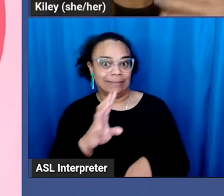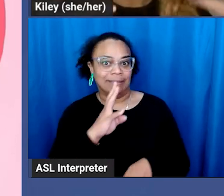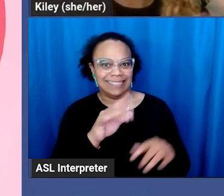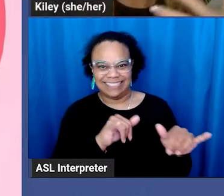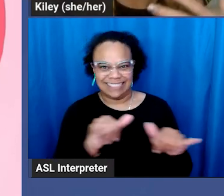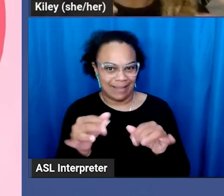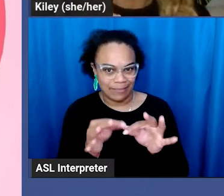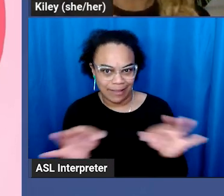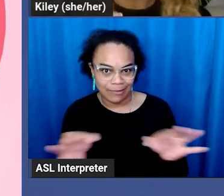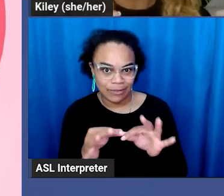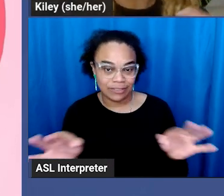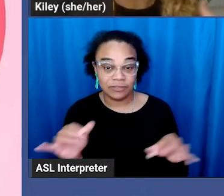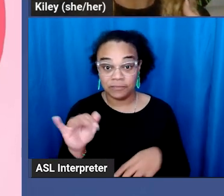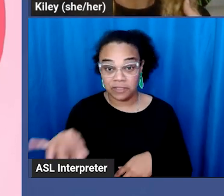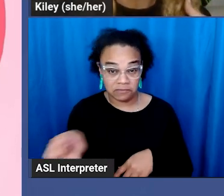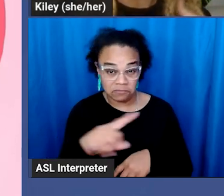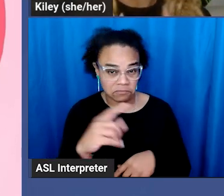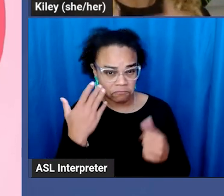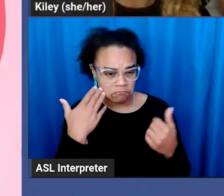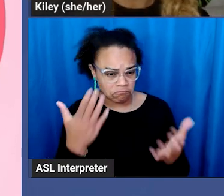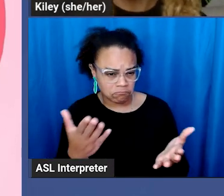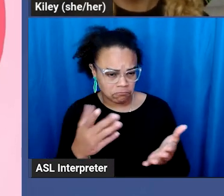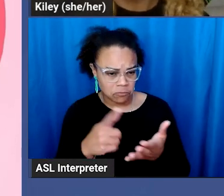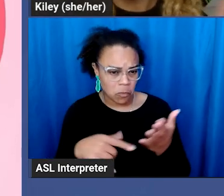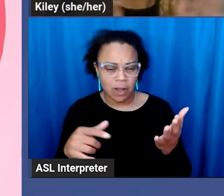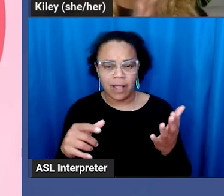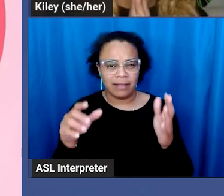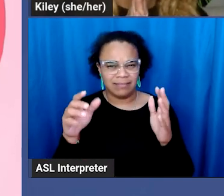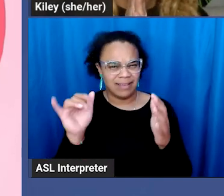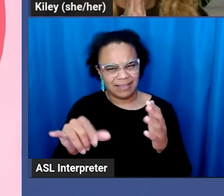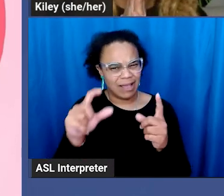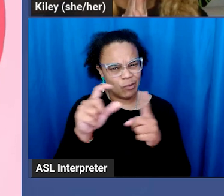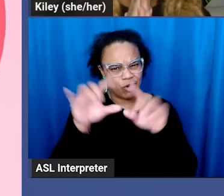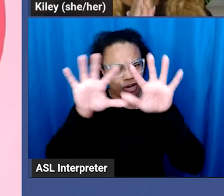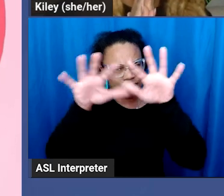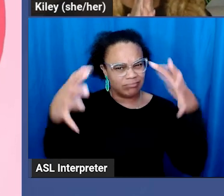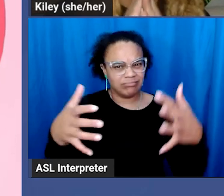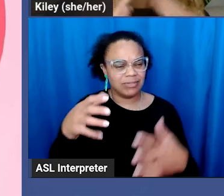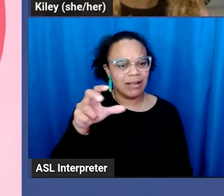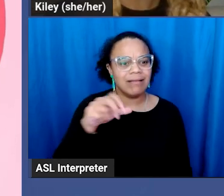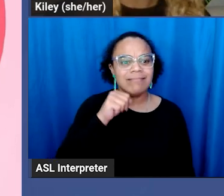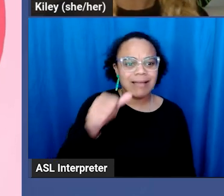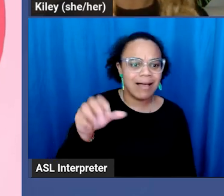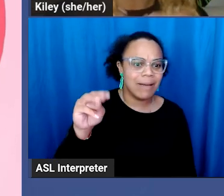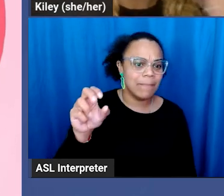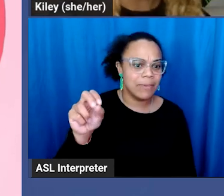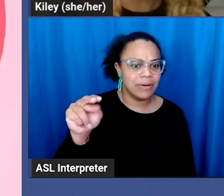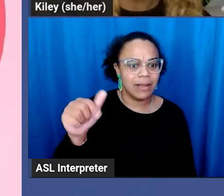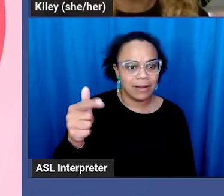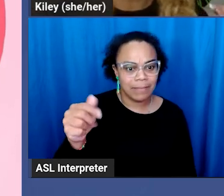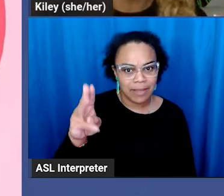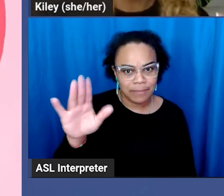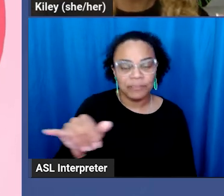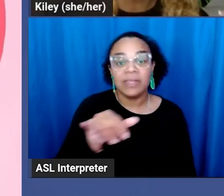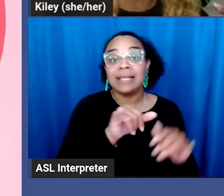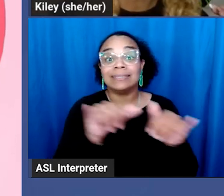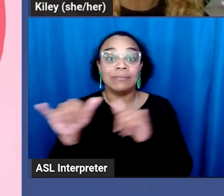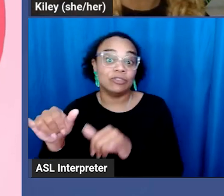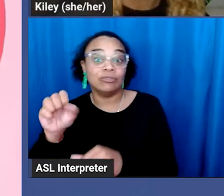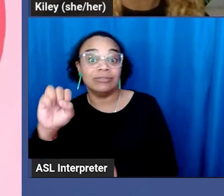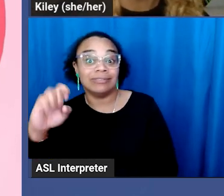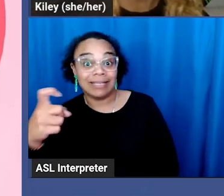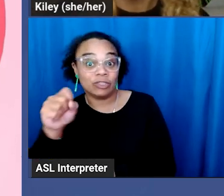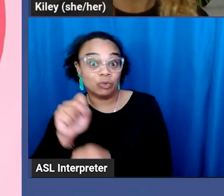for people who maybe don't know what the umbrella term for non-monogamy is. So similar to the sex work umbrella